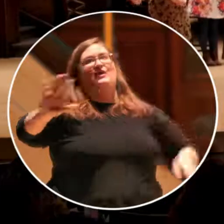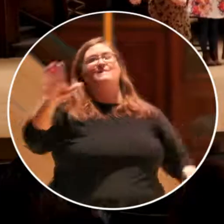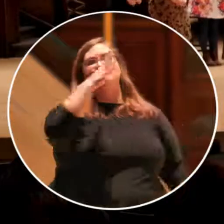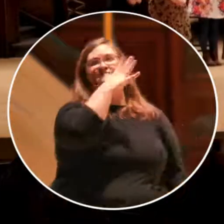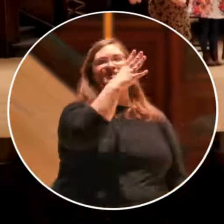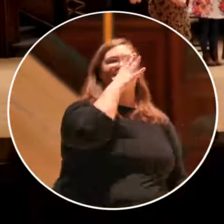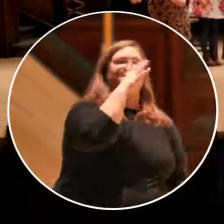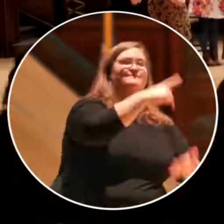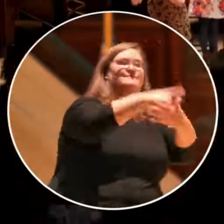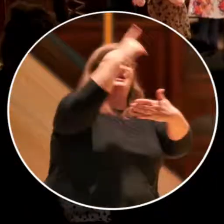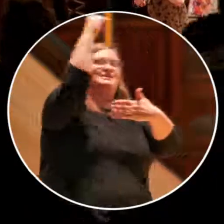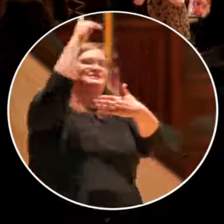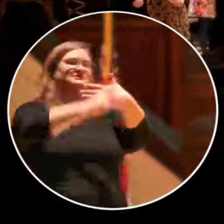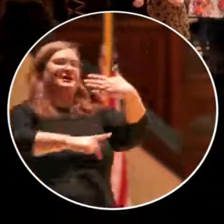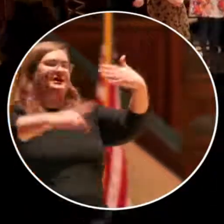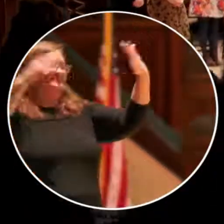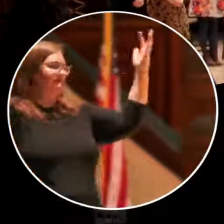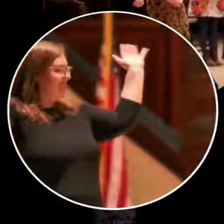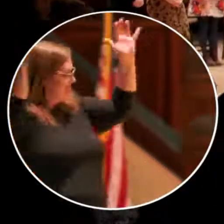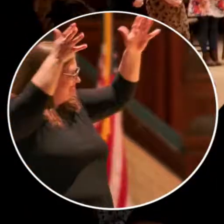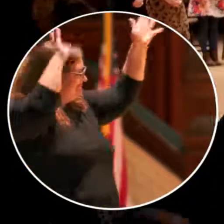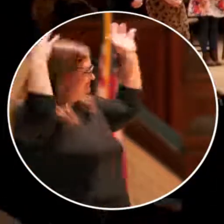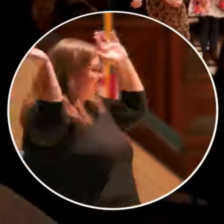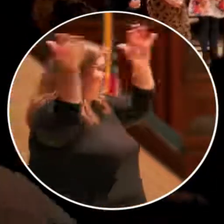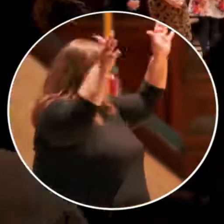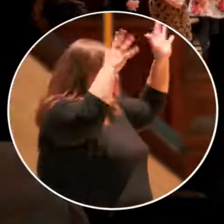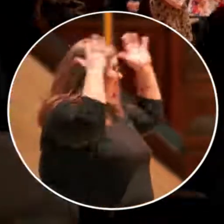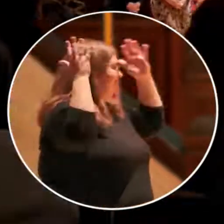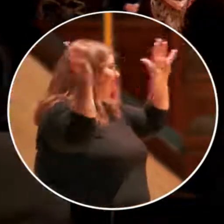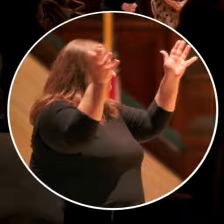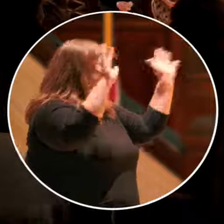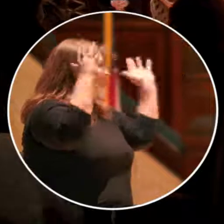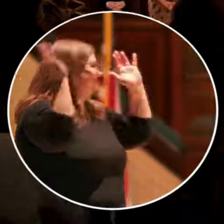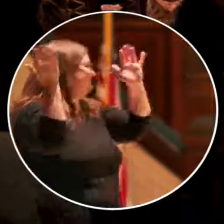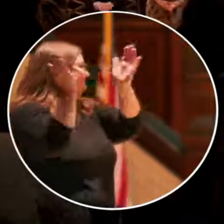Mother Rochester.